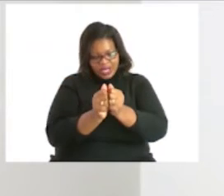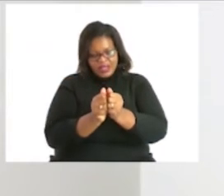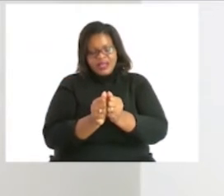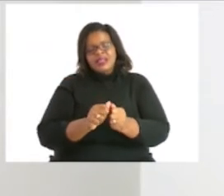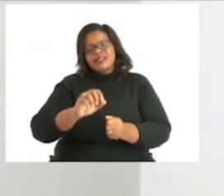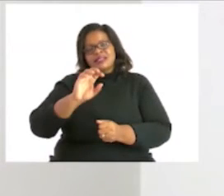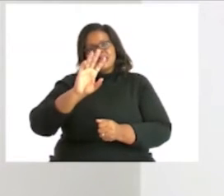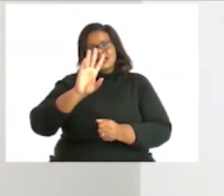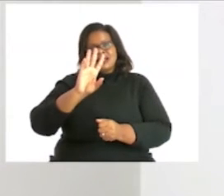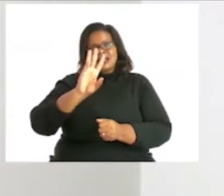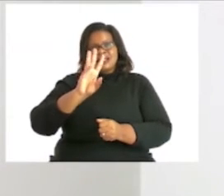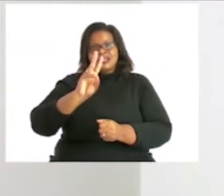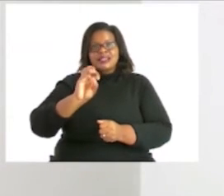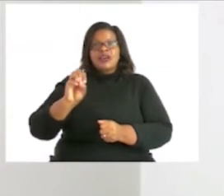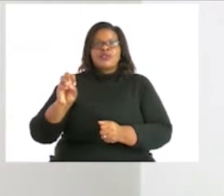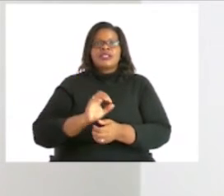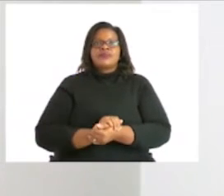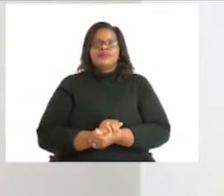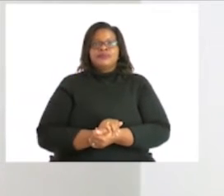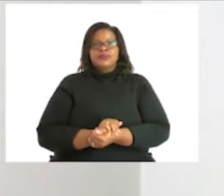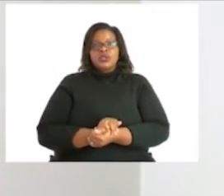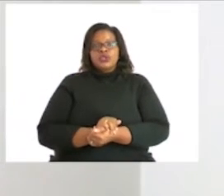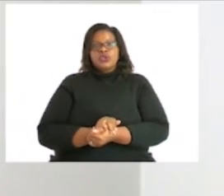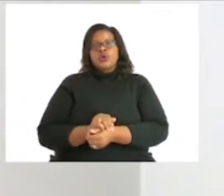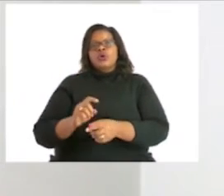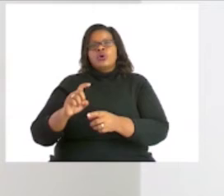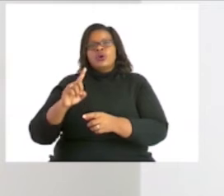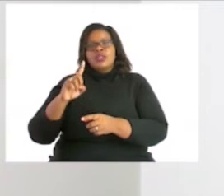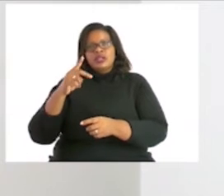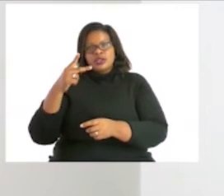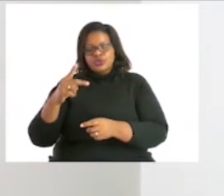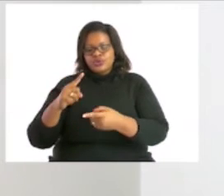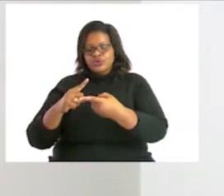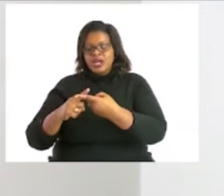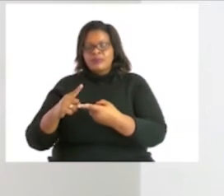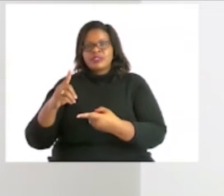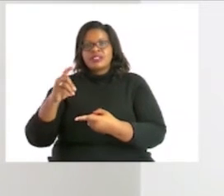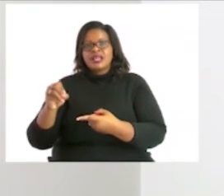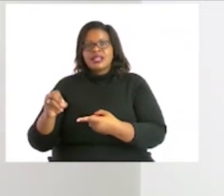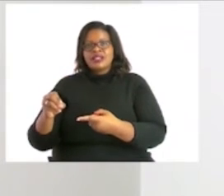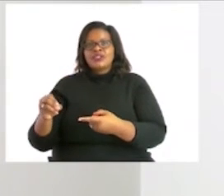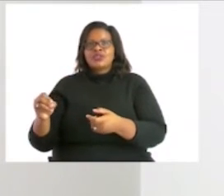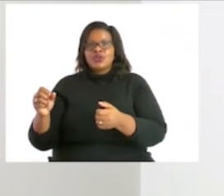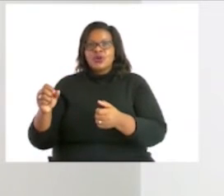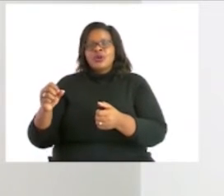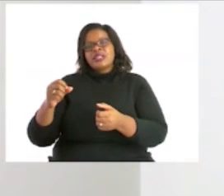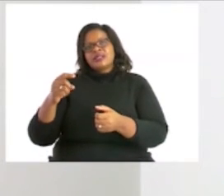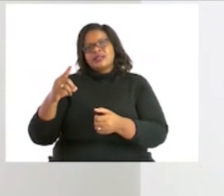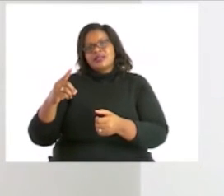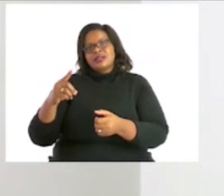2 times 10, and we know 2 times 10 equals 20,